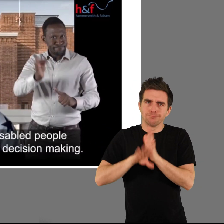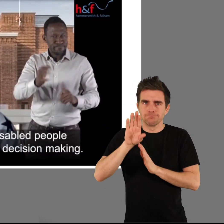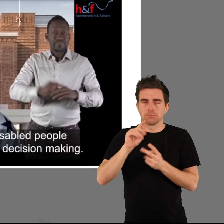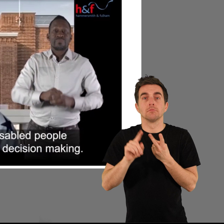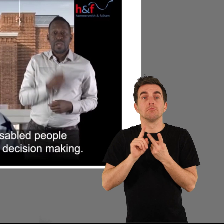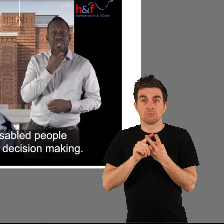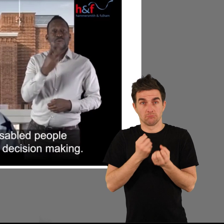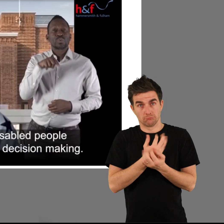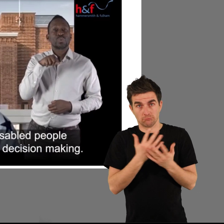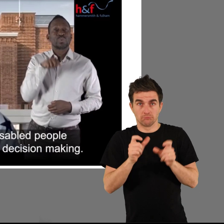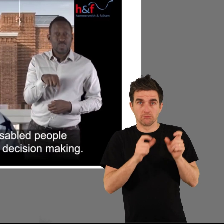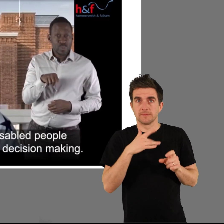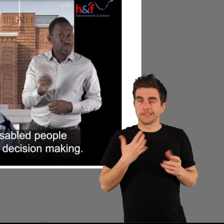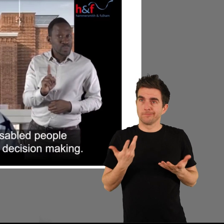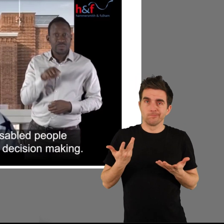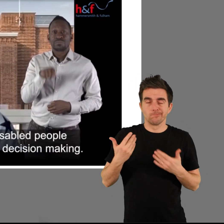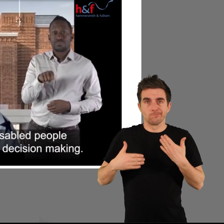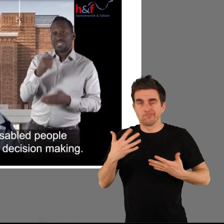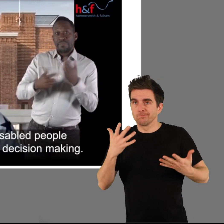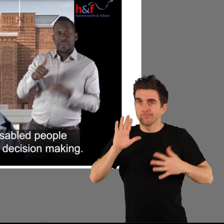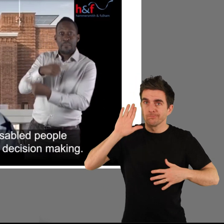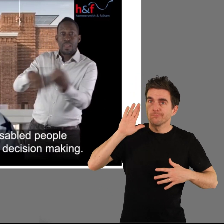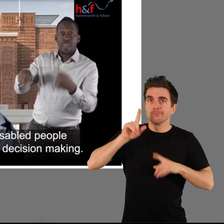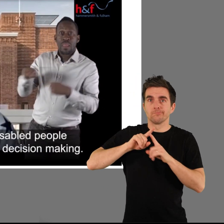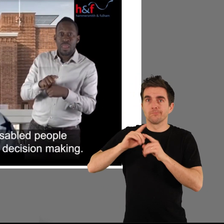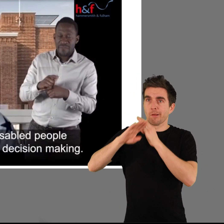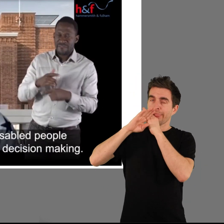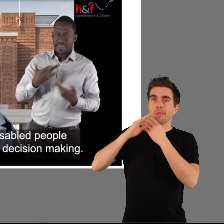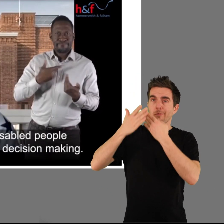Secondly, a number of disabled people have felt excluded from local decision making.